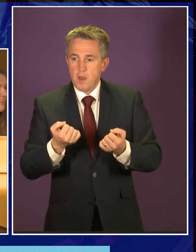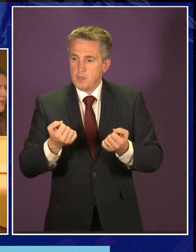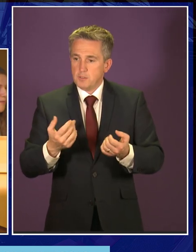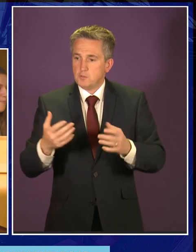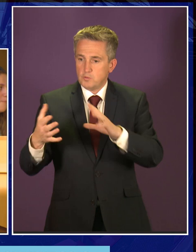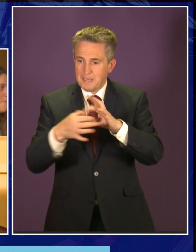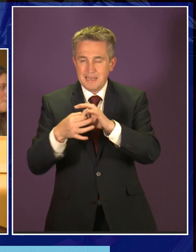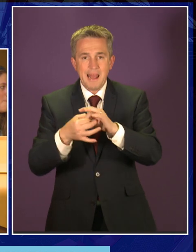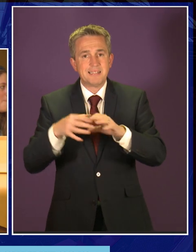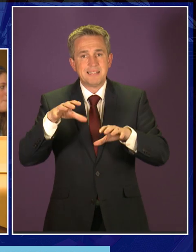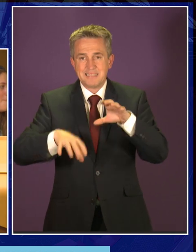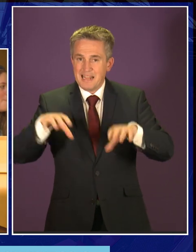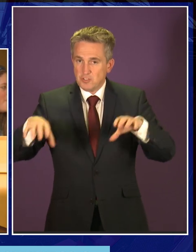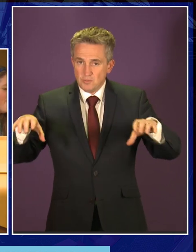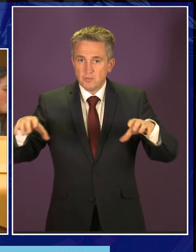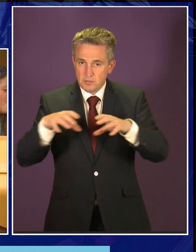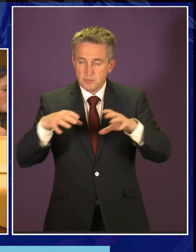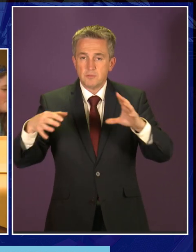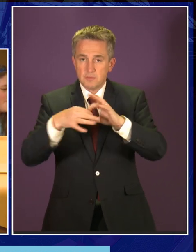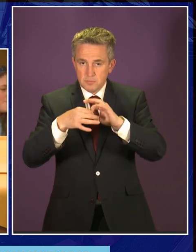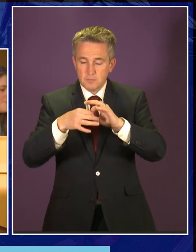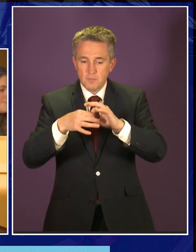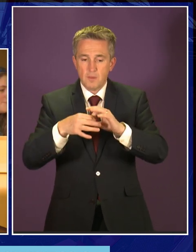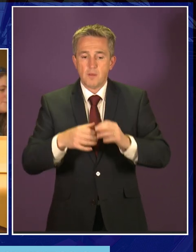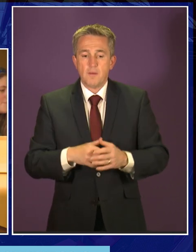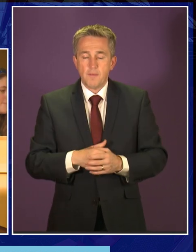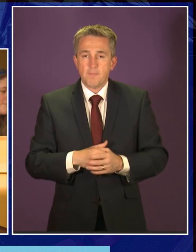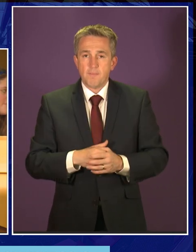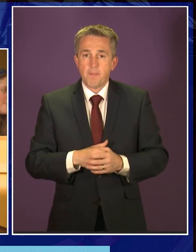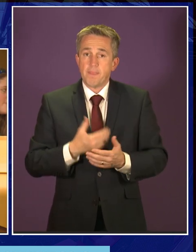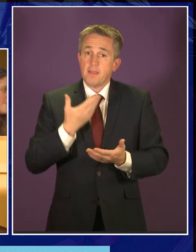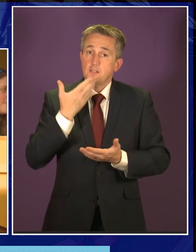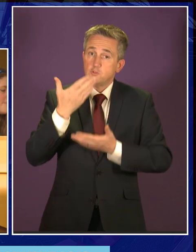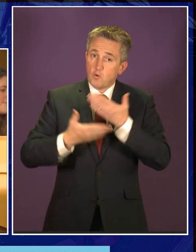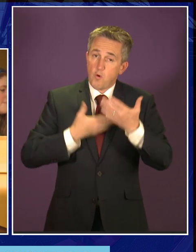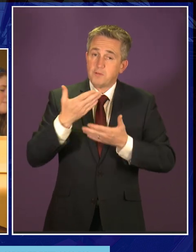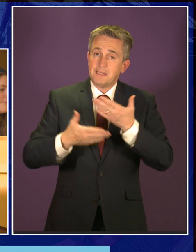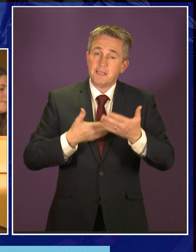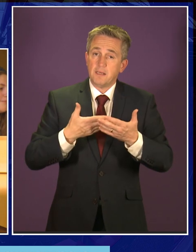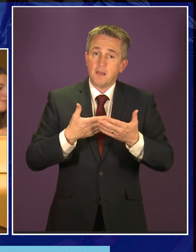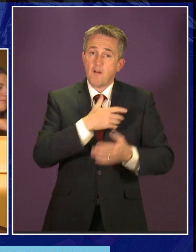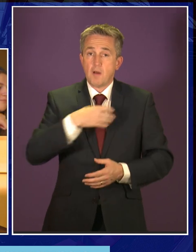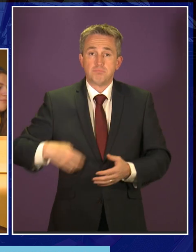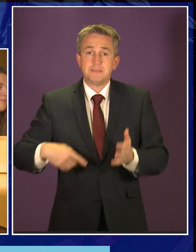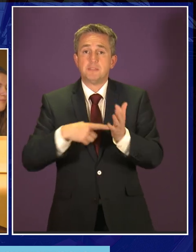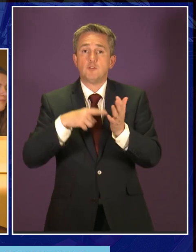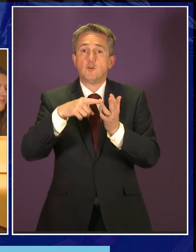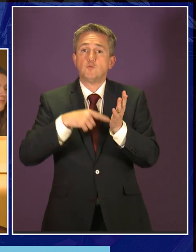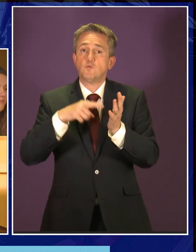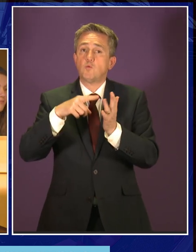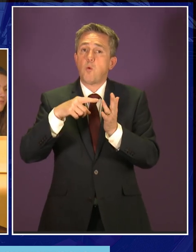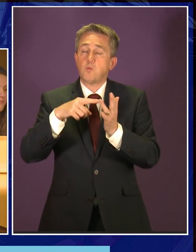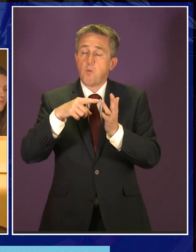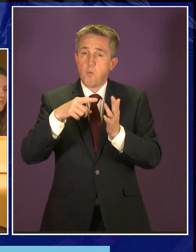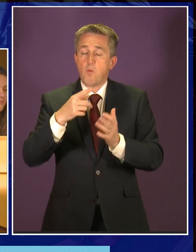nations, where we instantly become less foreign to one another. The story of Prince Dodo we just heard this morning reminds